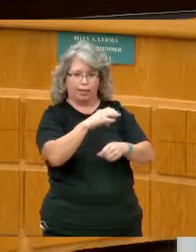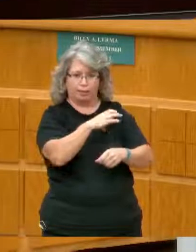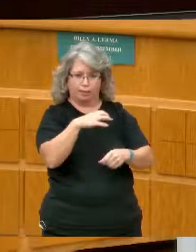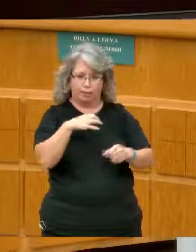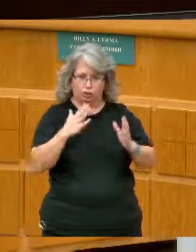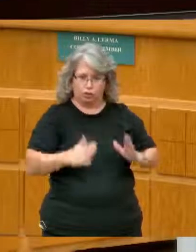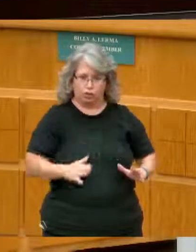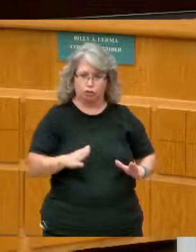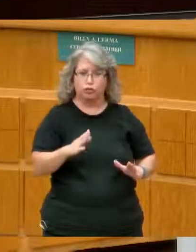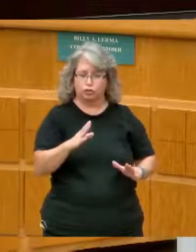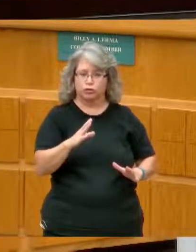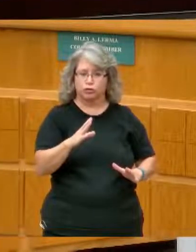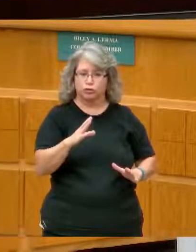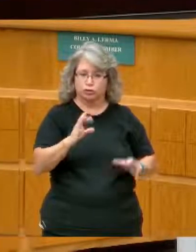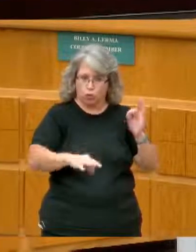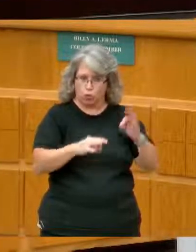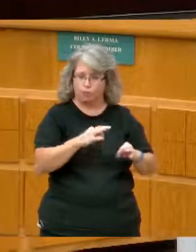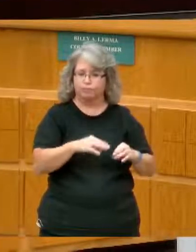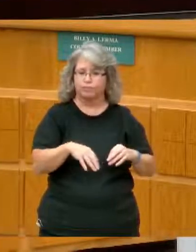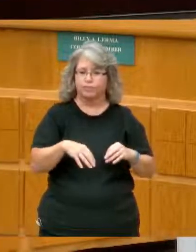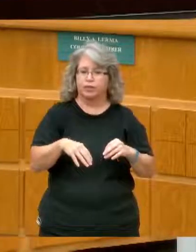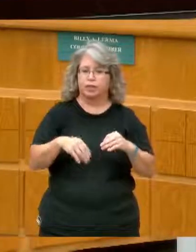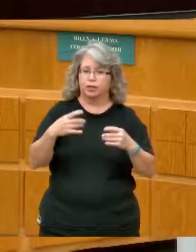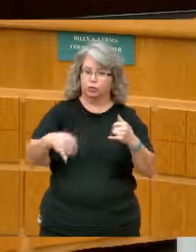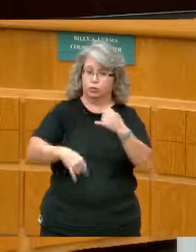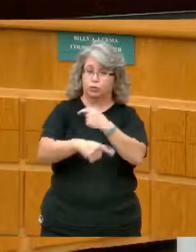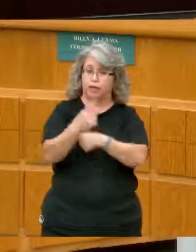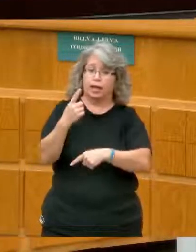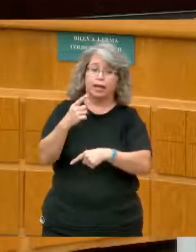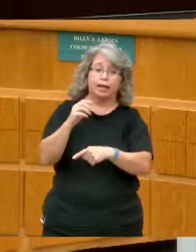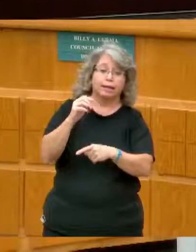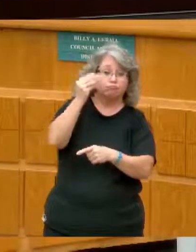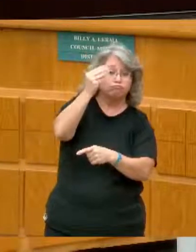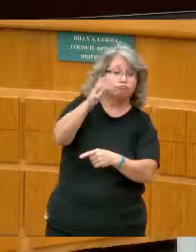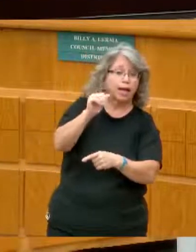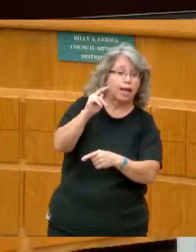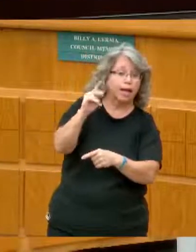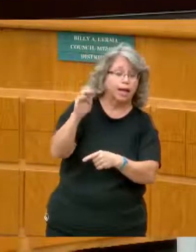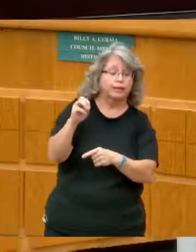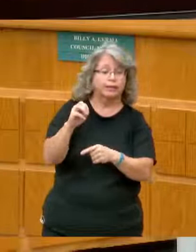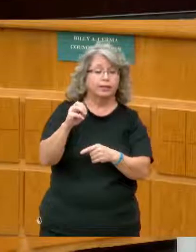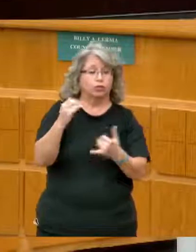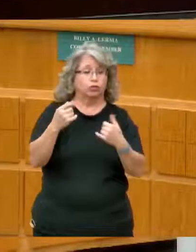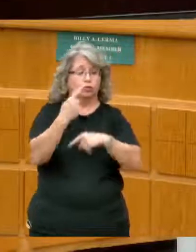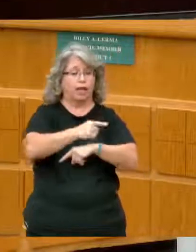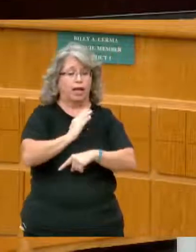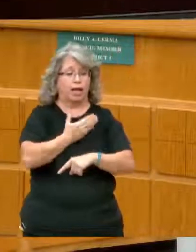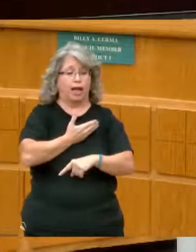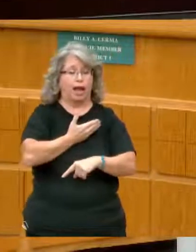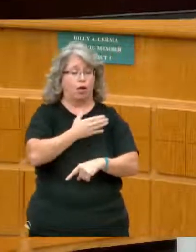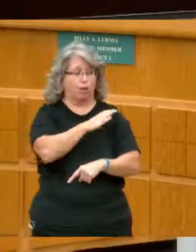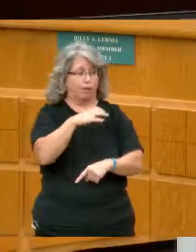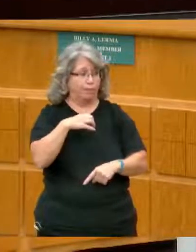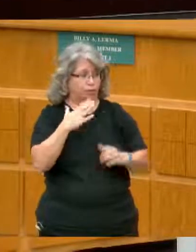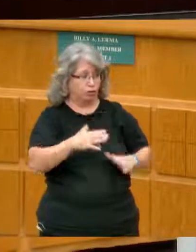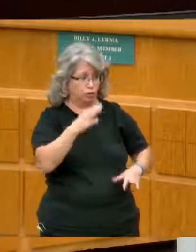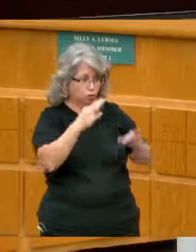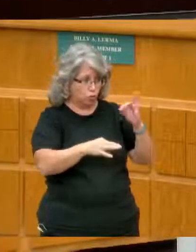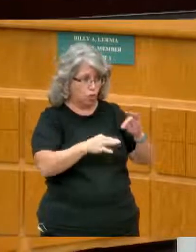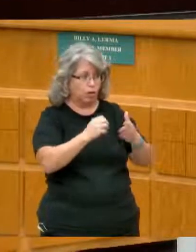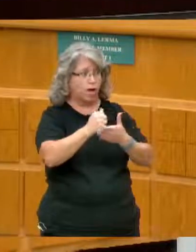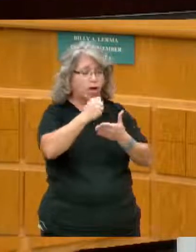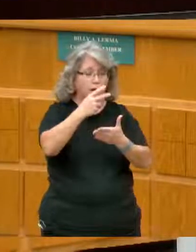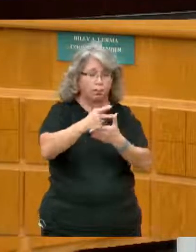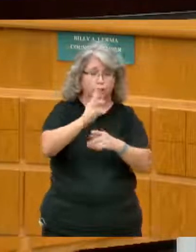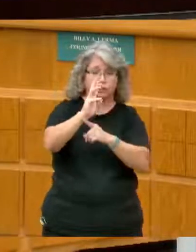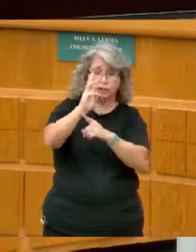clinic. Annette, today in Commissioner's Court, the court approved 6 more months of the COVID clinic, and